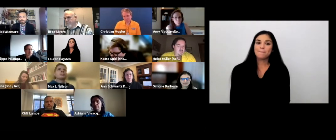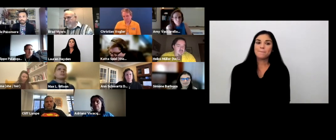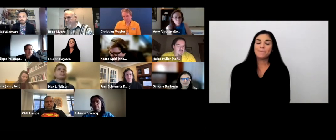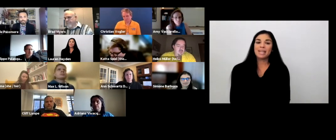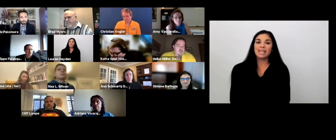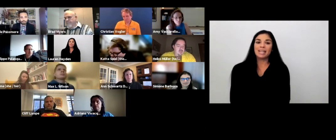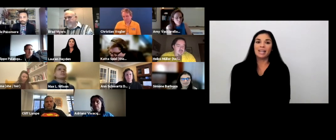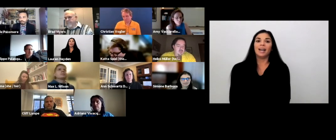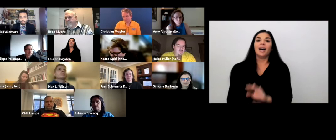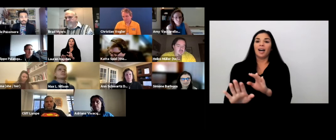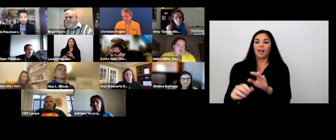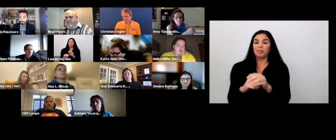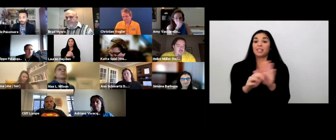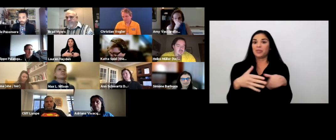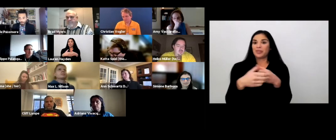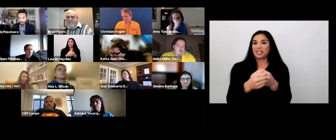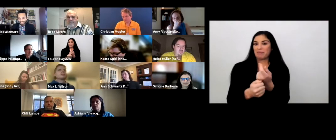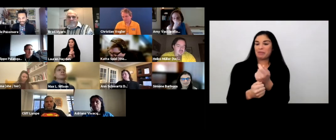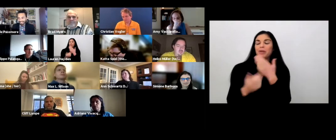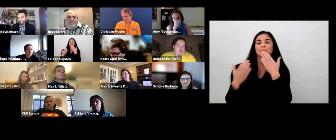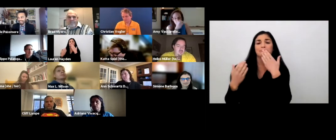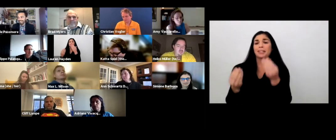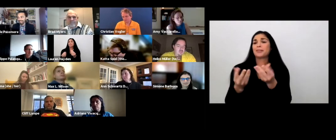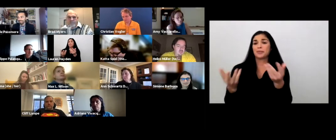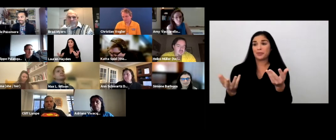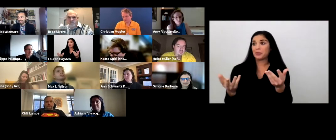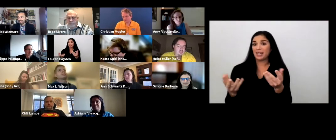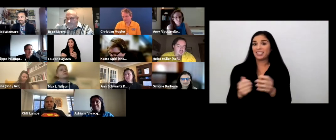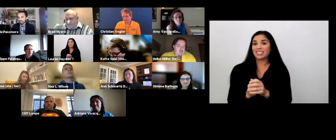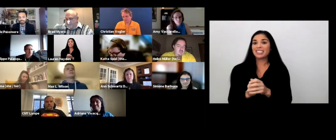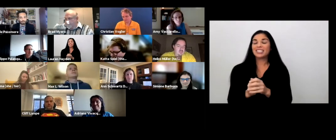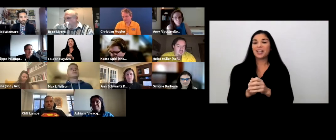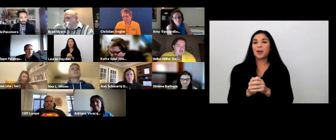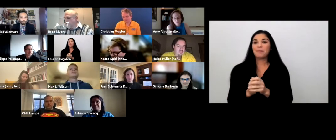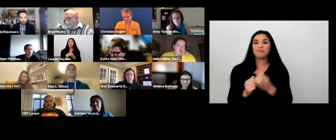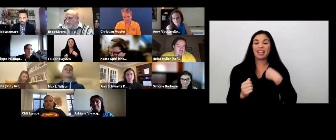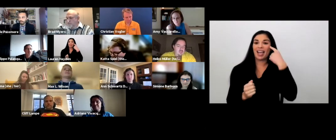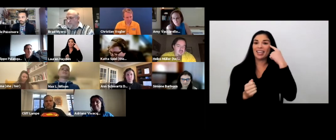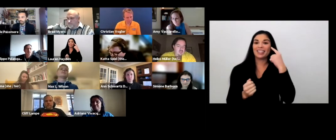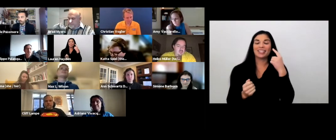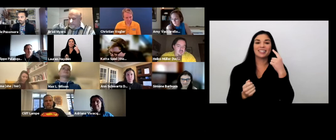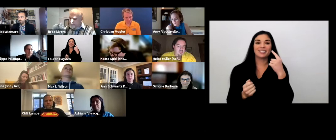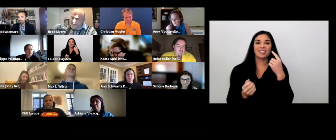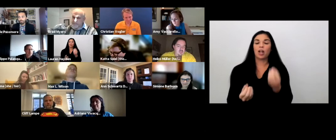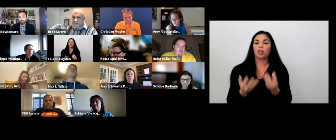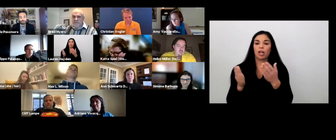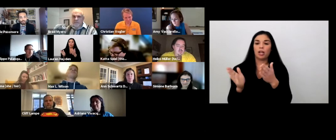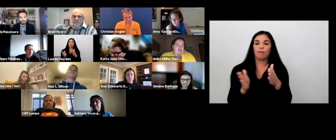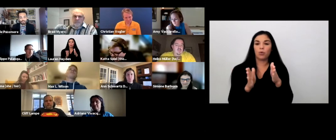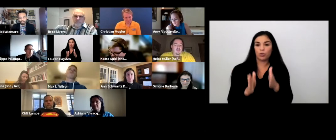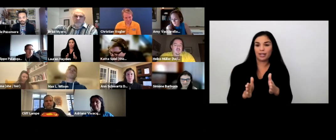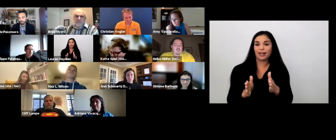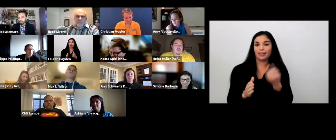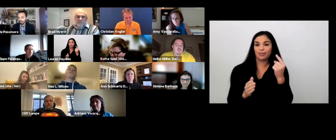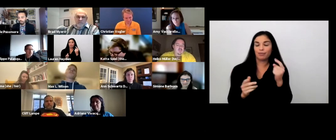Just to catch us up a little bit. Thank you so much, by the way. I think that's actually something a lot of organizers of those smaller